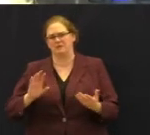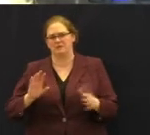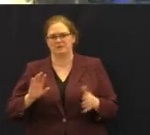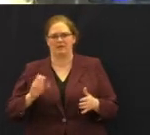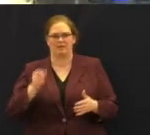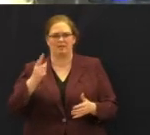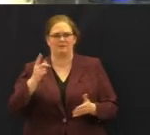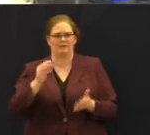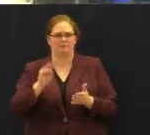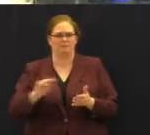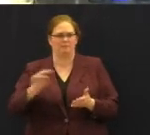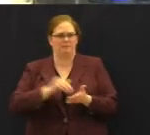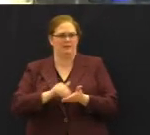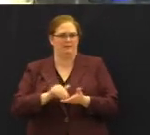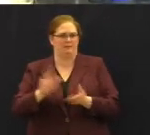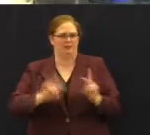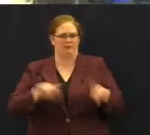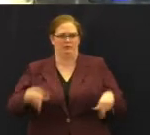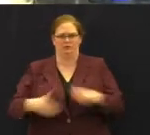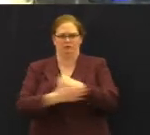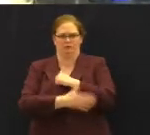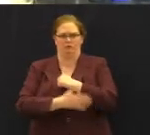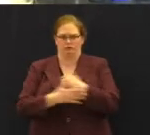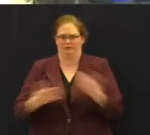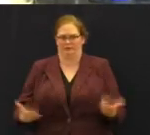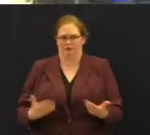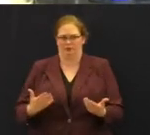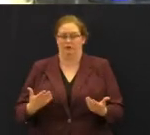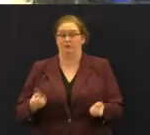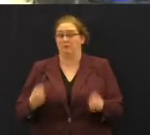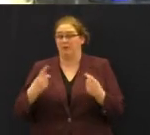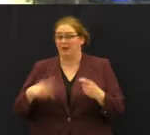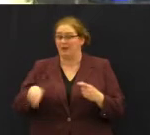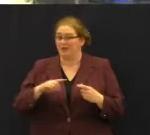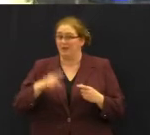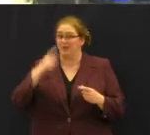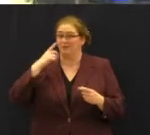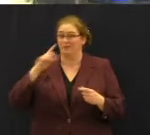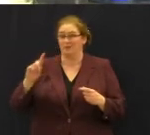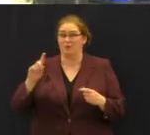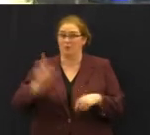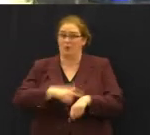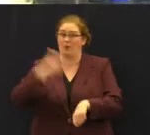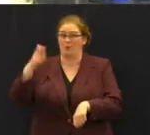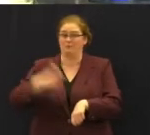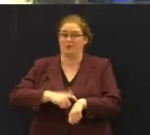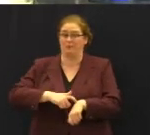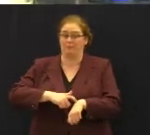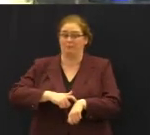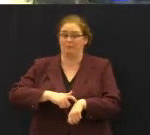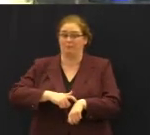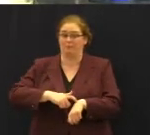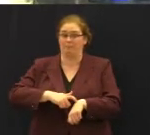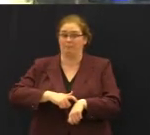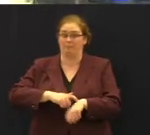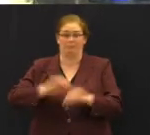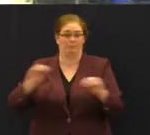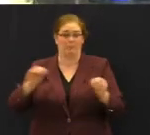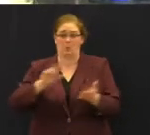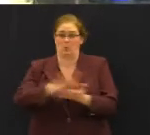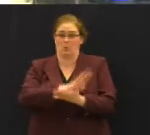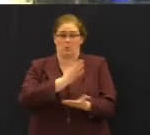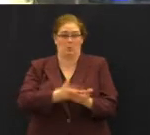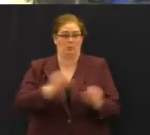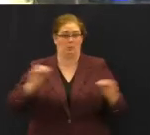million people in this country that have been here, many of them for a long time, and are undocumented.